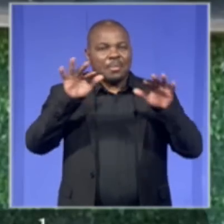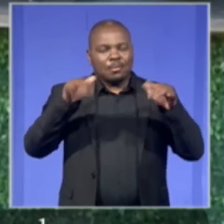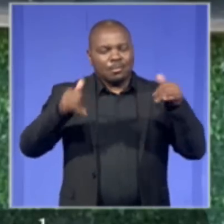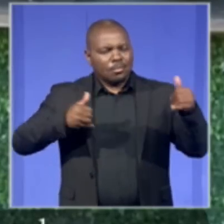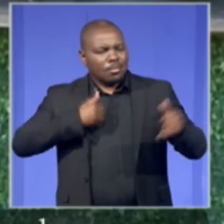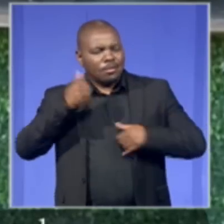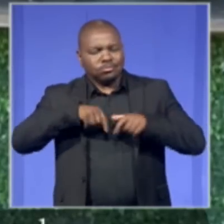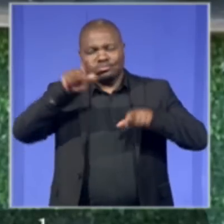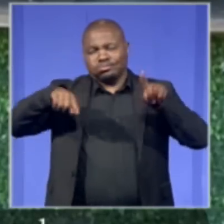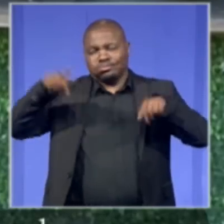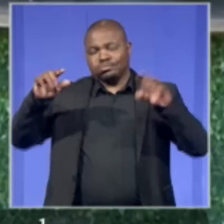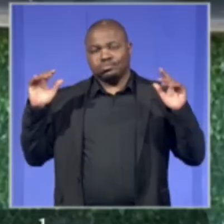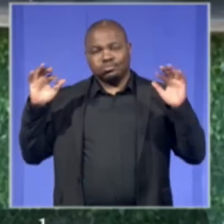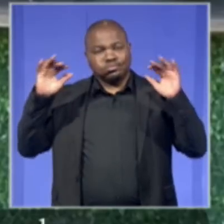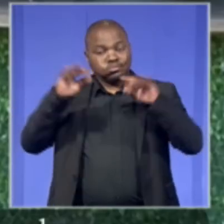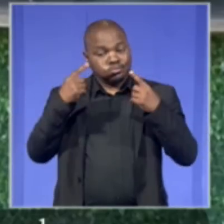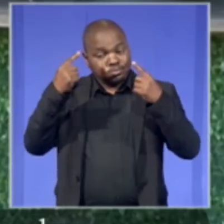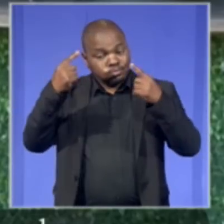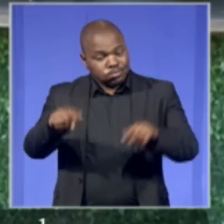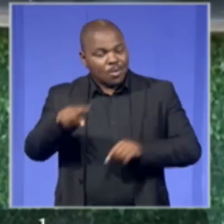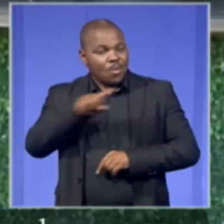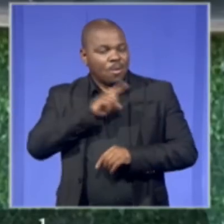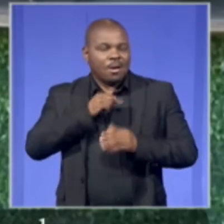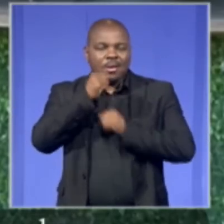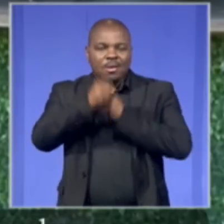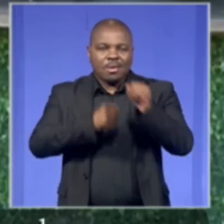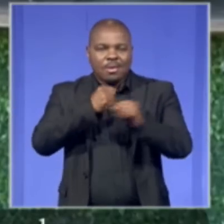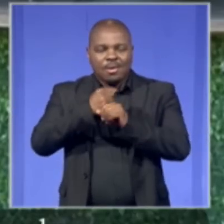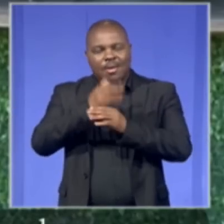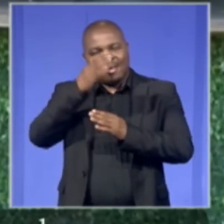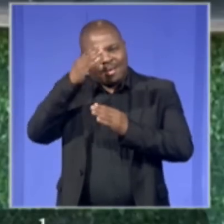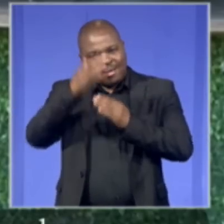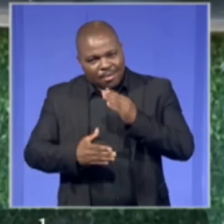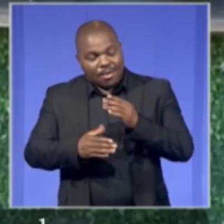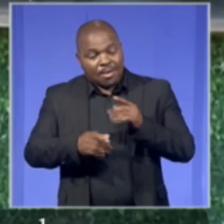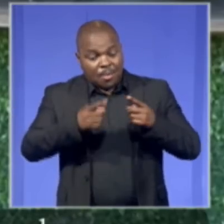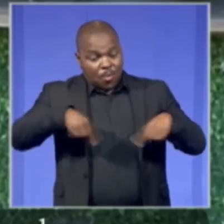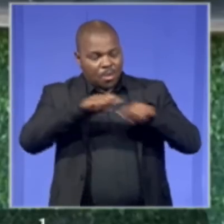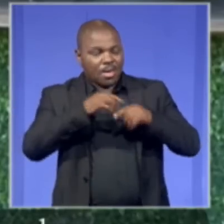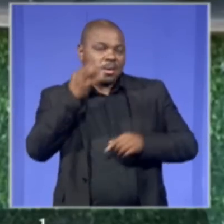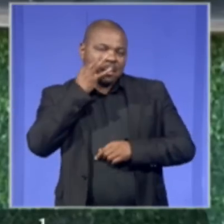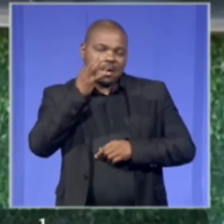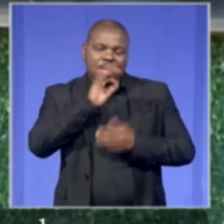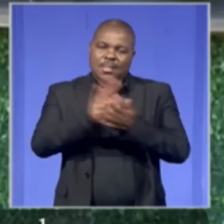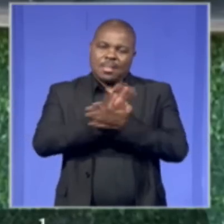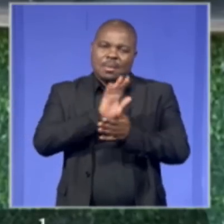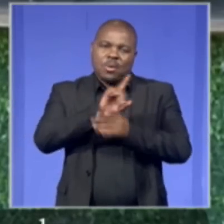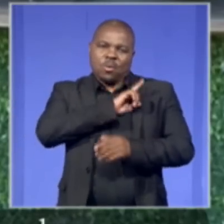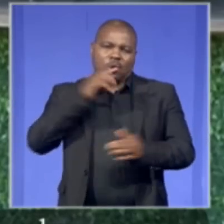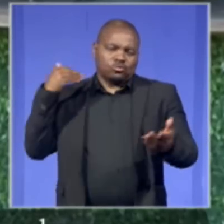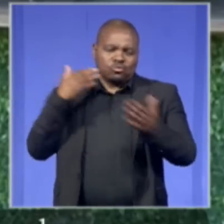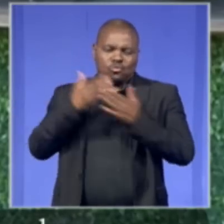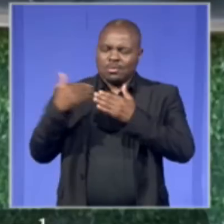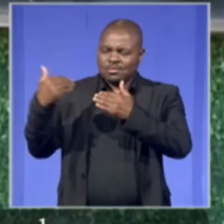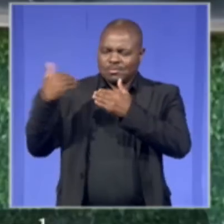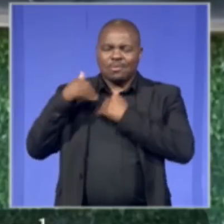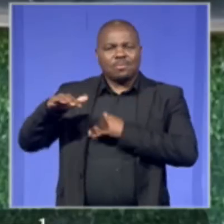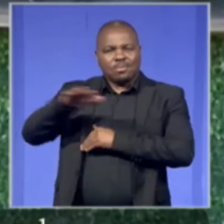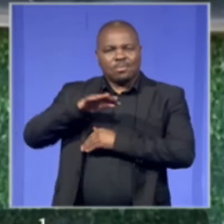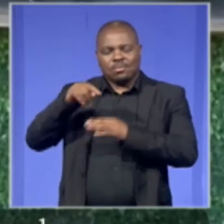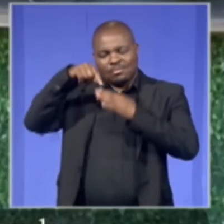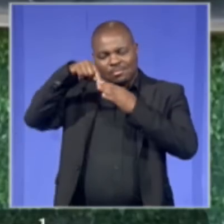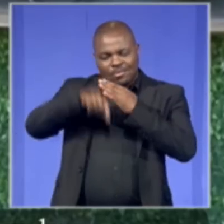le borra menatenate ba mo lefelong leno go kgaoganya ngwaga ba re ba itimelela gore ba sireletsegile go fitlhela mo nakong eno go utlwa